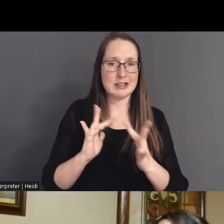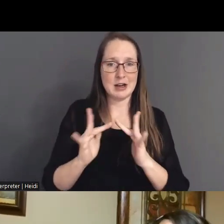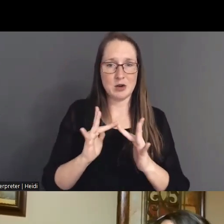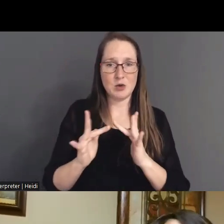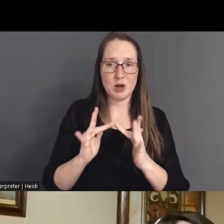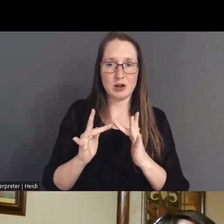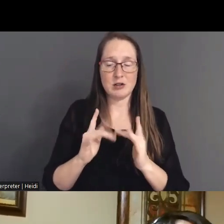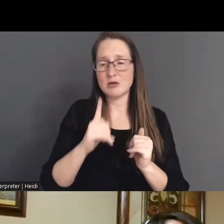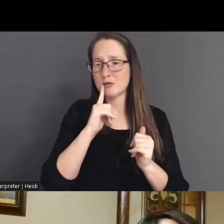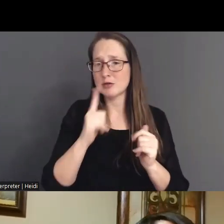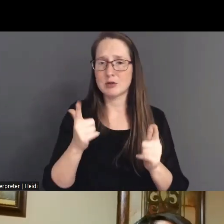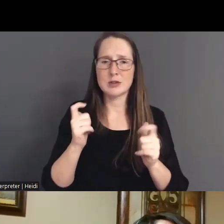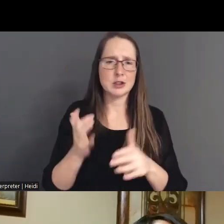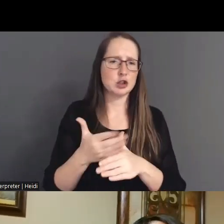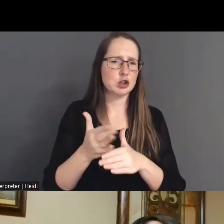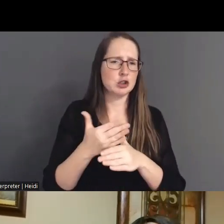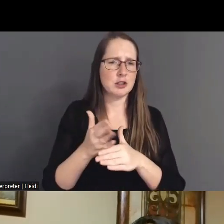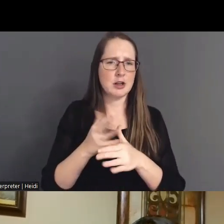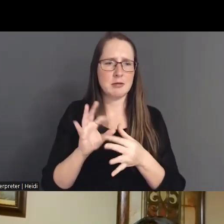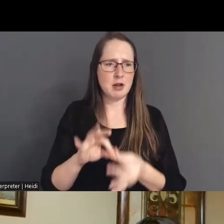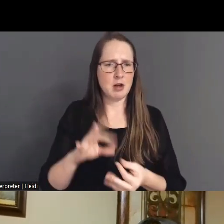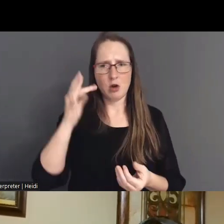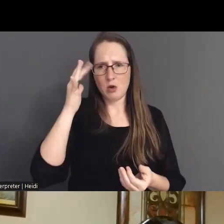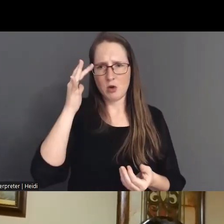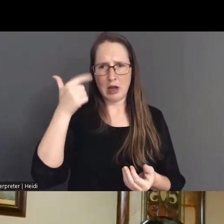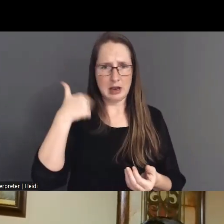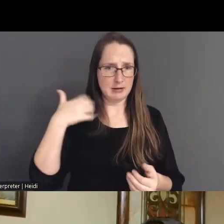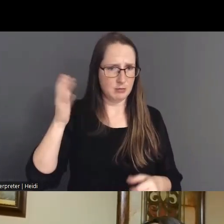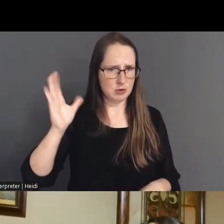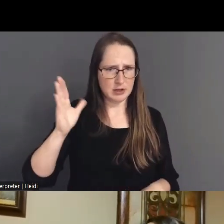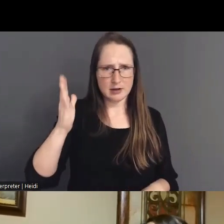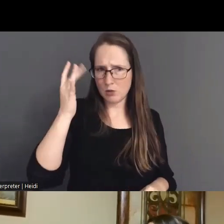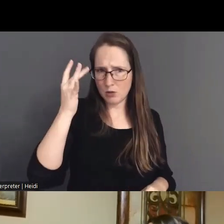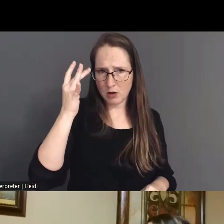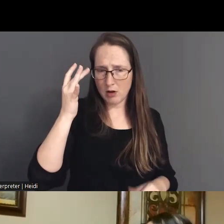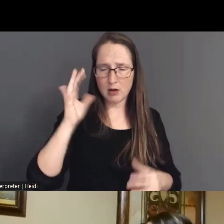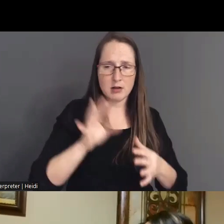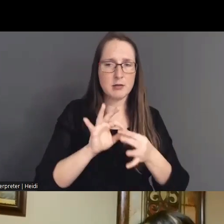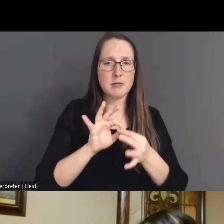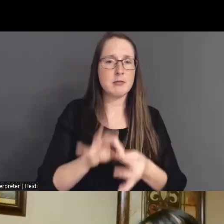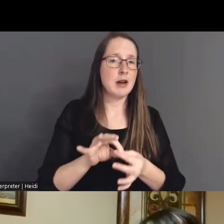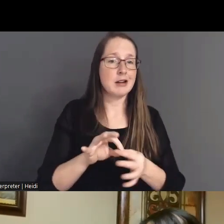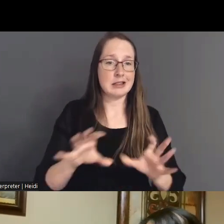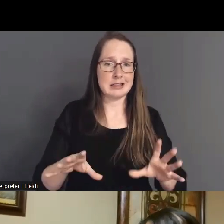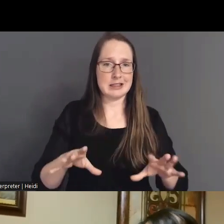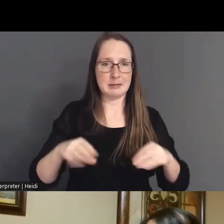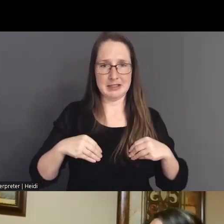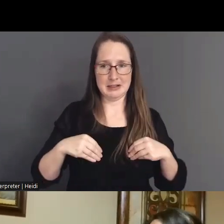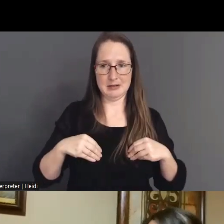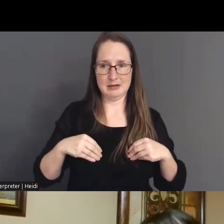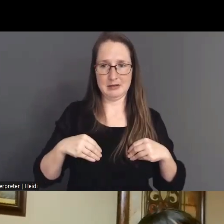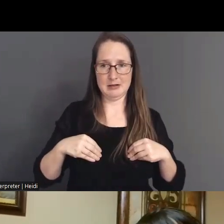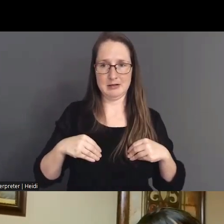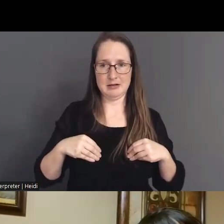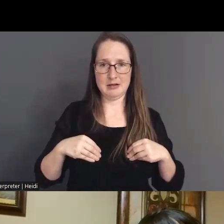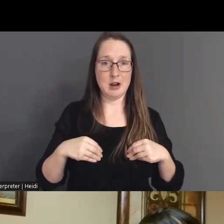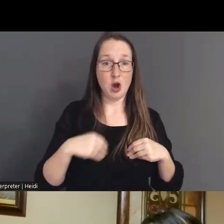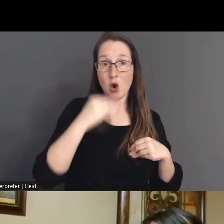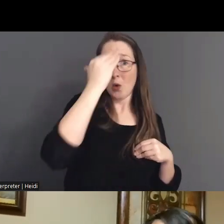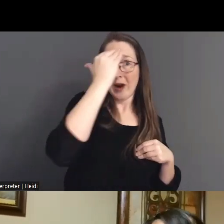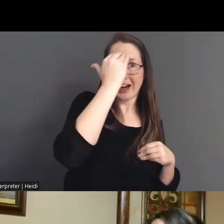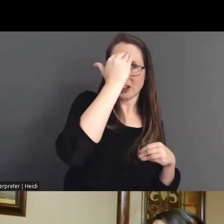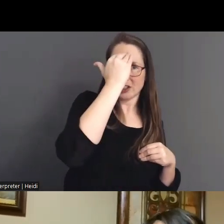To quickly share a little bit about why I am presenting about acceptance, moving away from